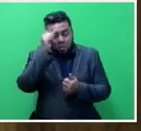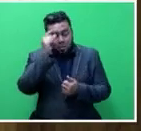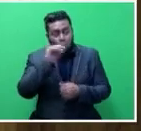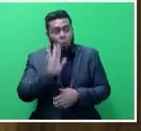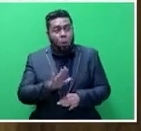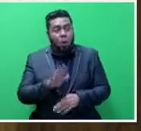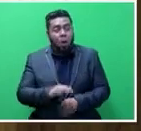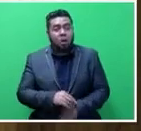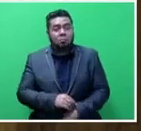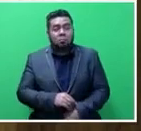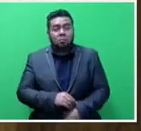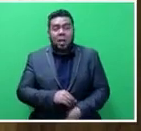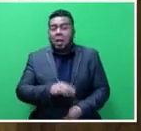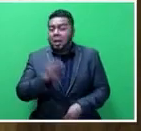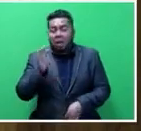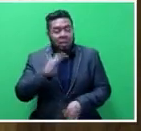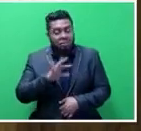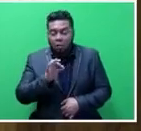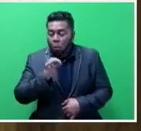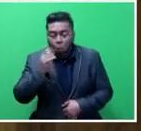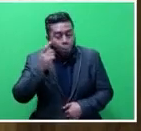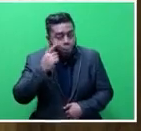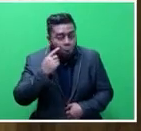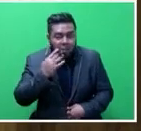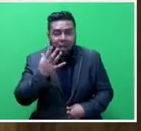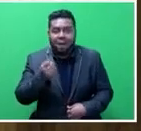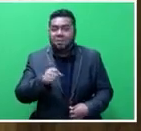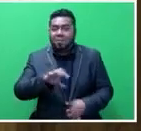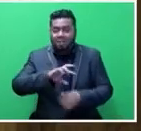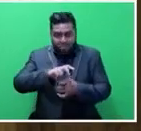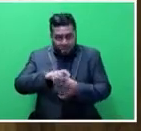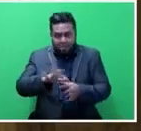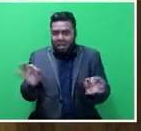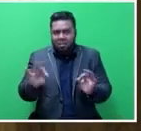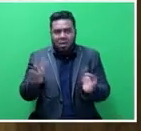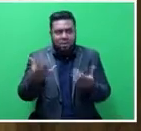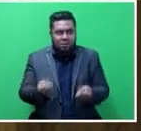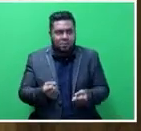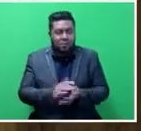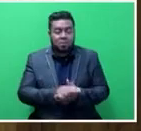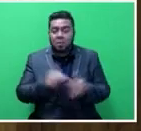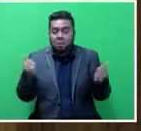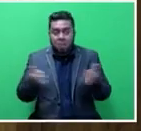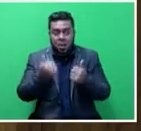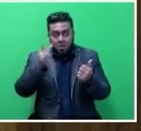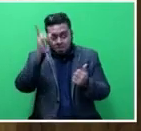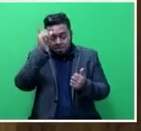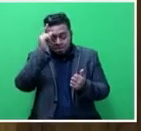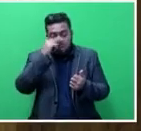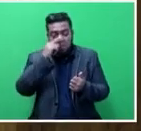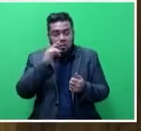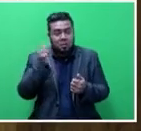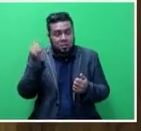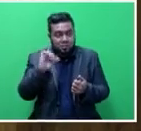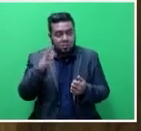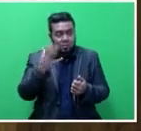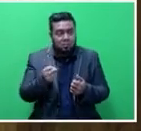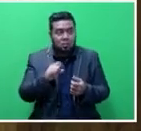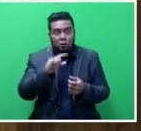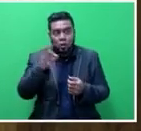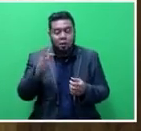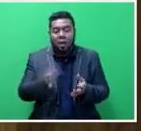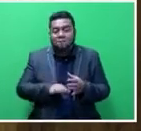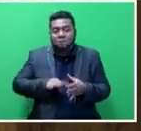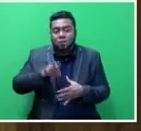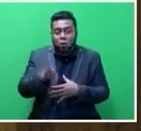waited without water in our taps, and many still do tonight. Many Fijians waited while not being able to